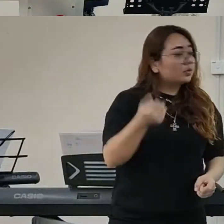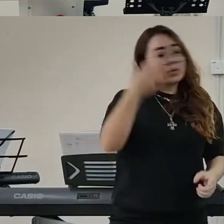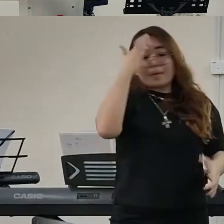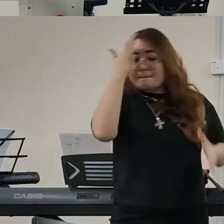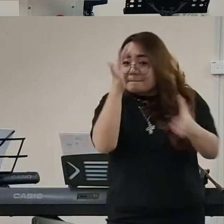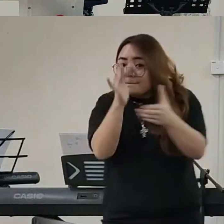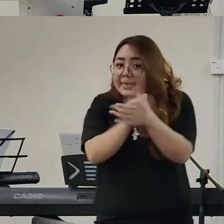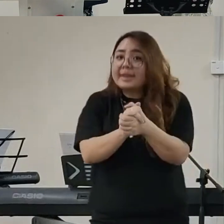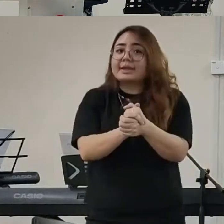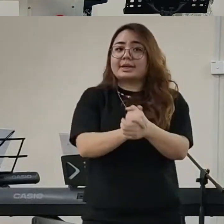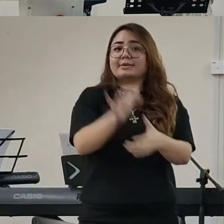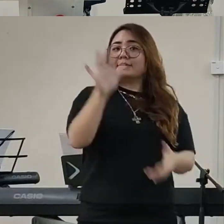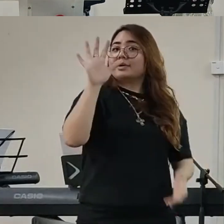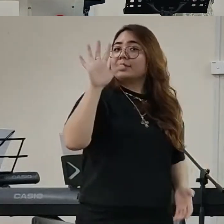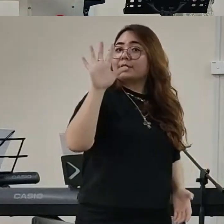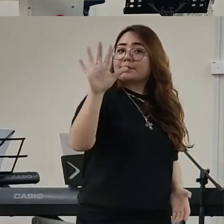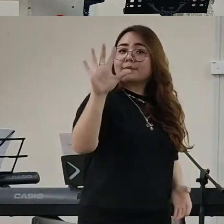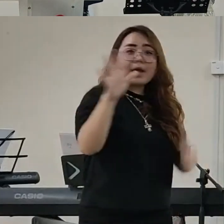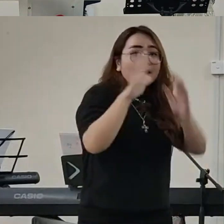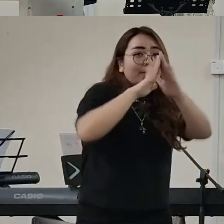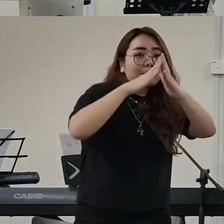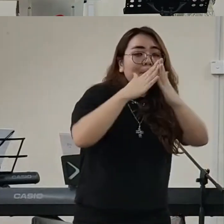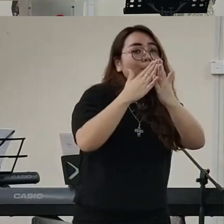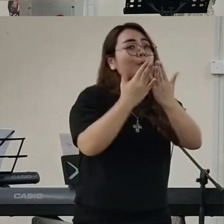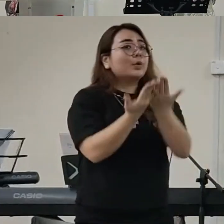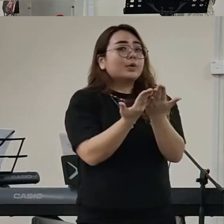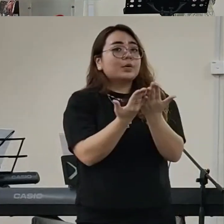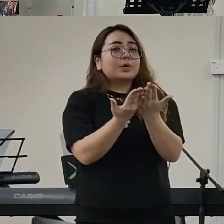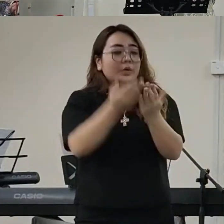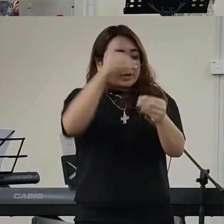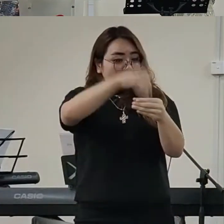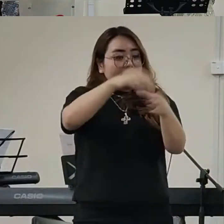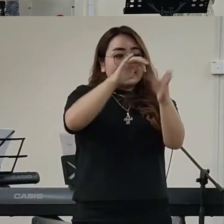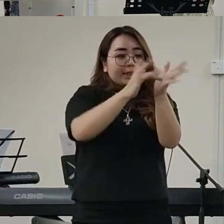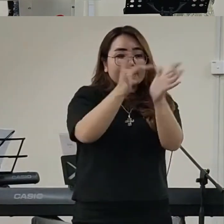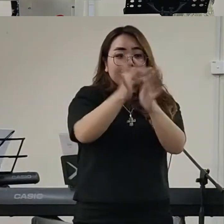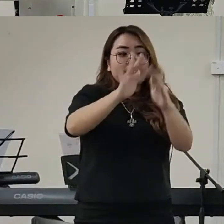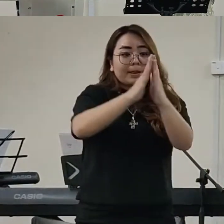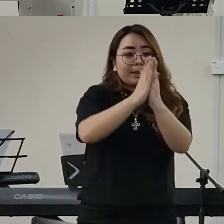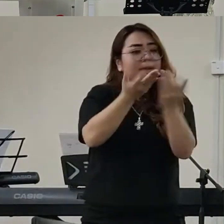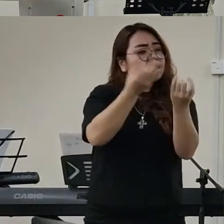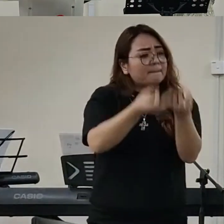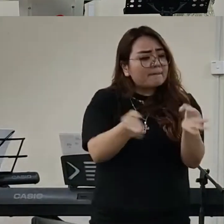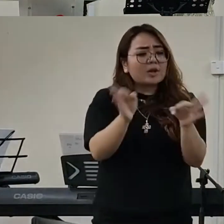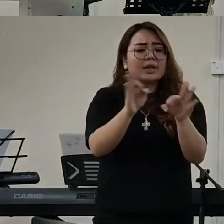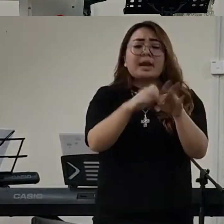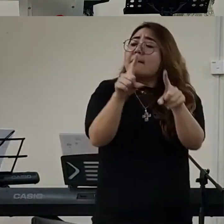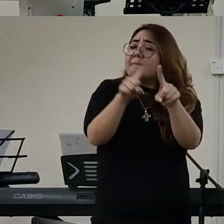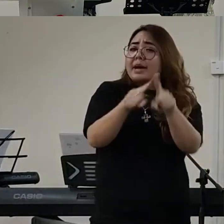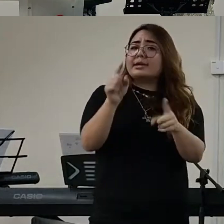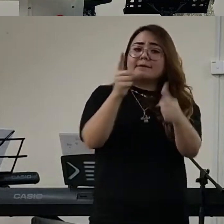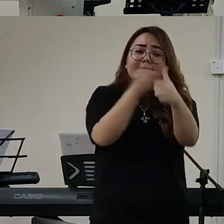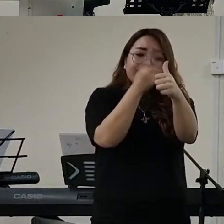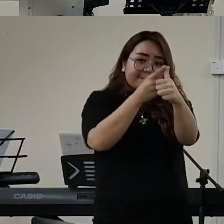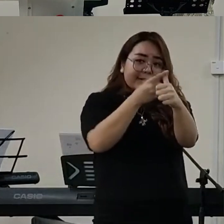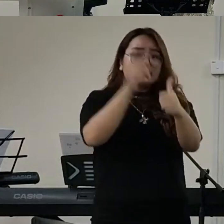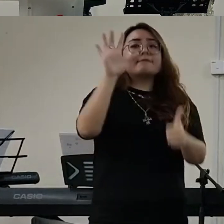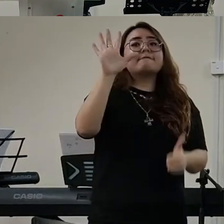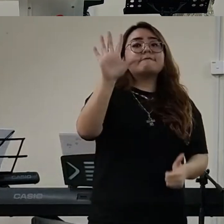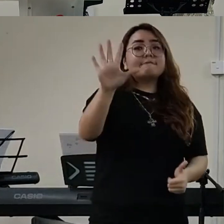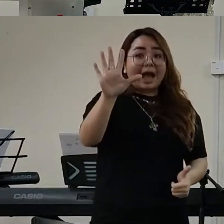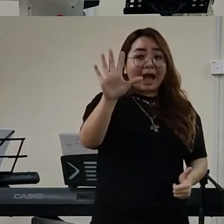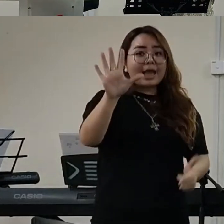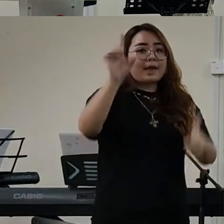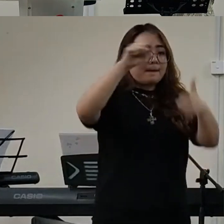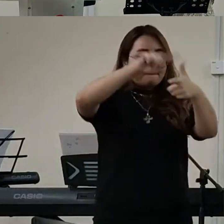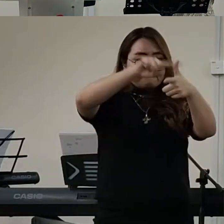first five books is very. I mean, every book.In the scriptures is precious, but the first five books is there, is situated